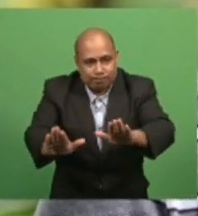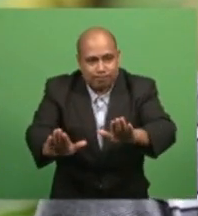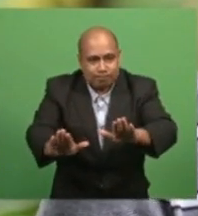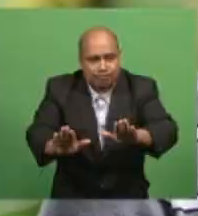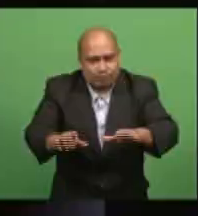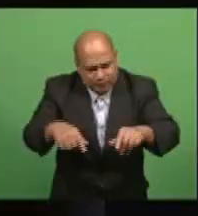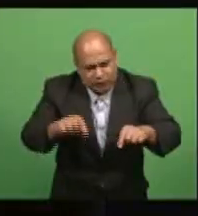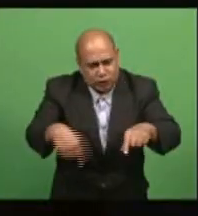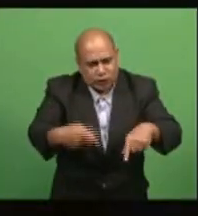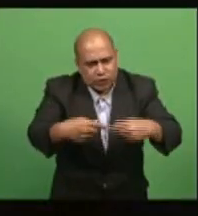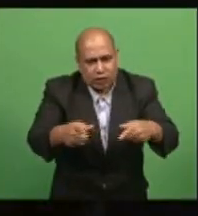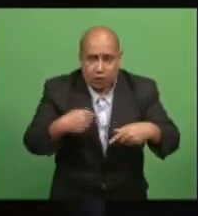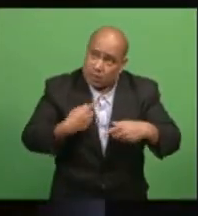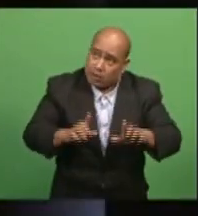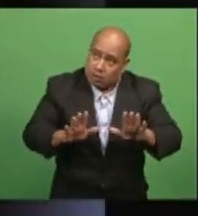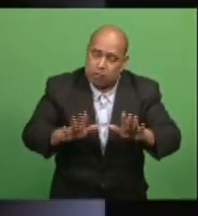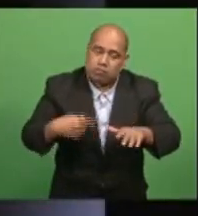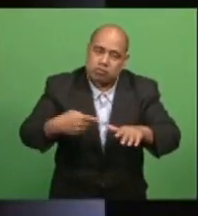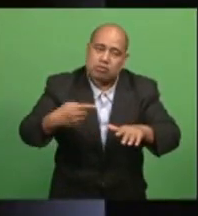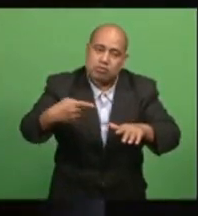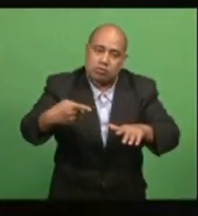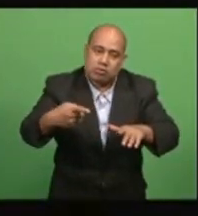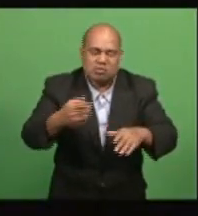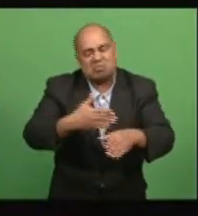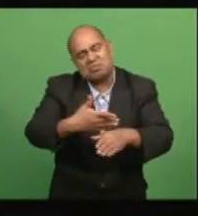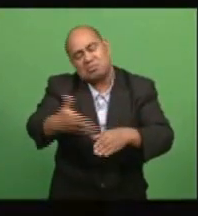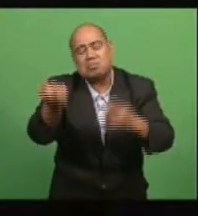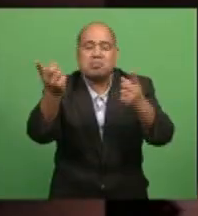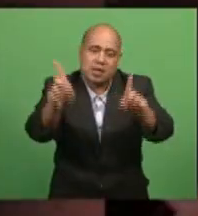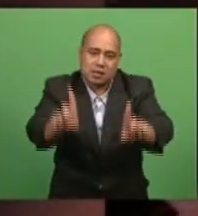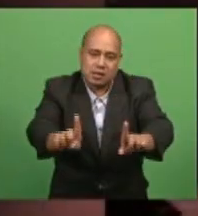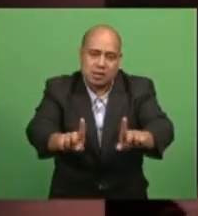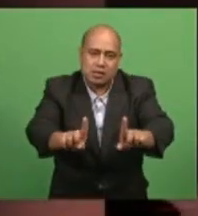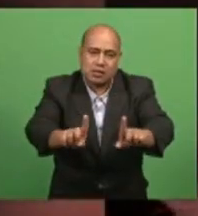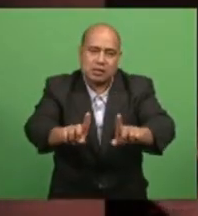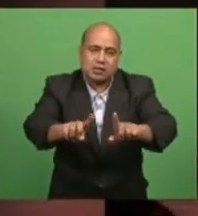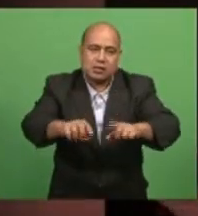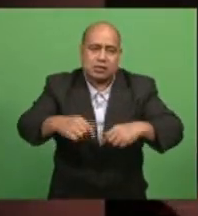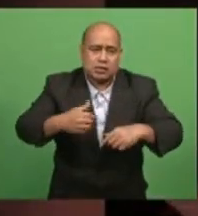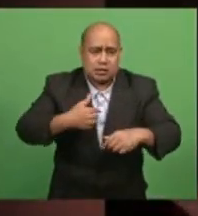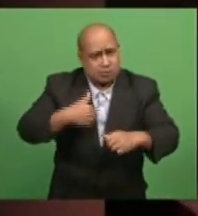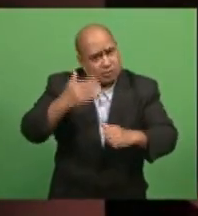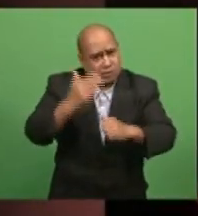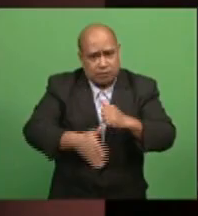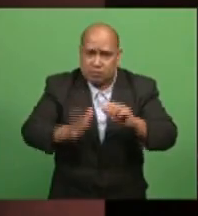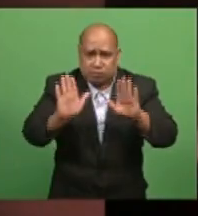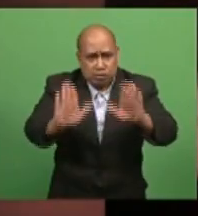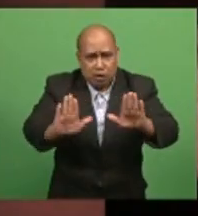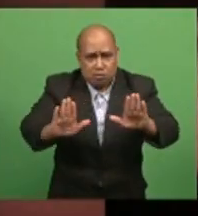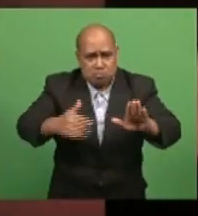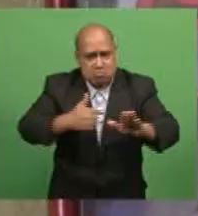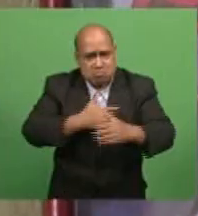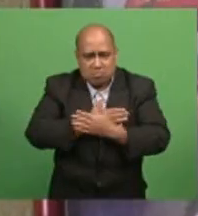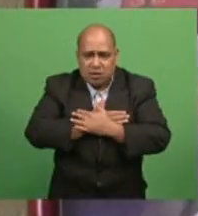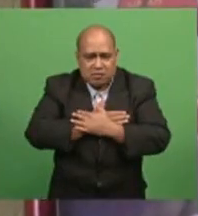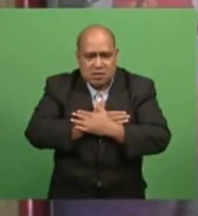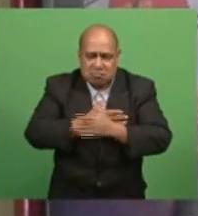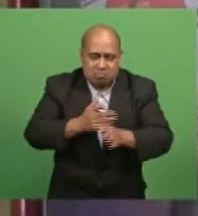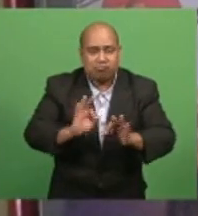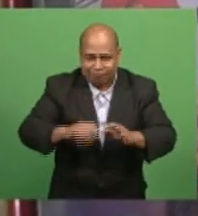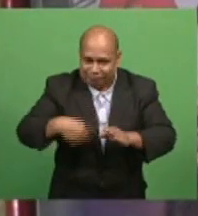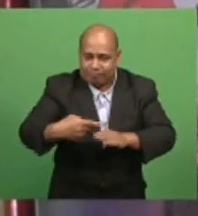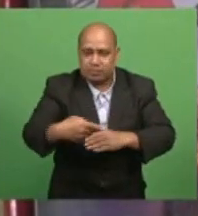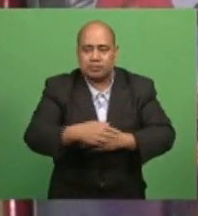you are called. Vuatelevu says he will never stop doing what he loves. He is part of one of the